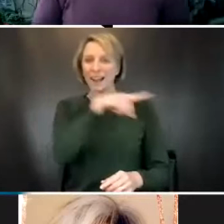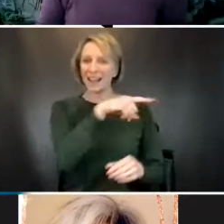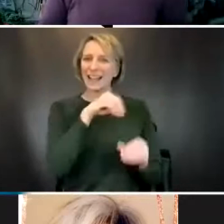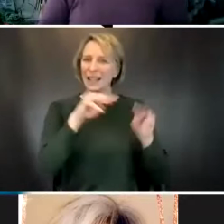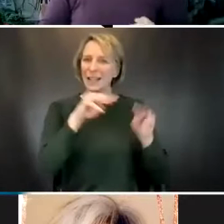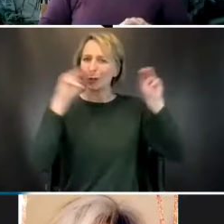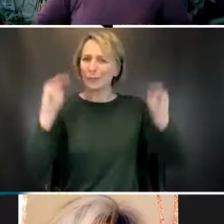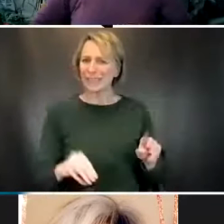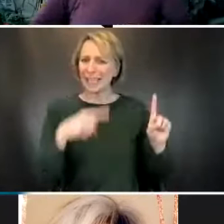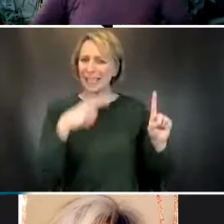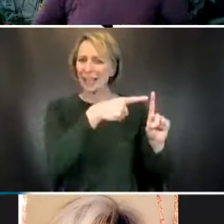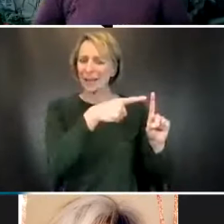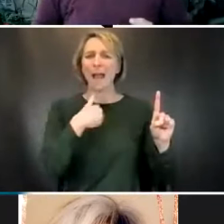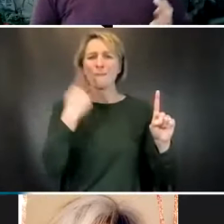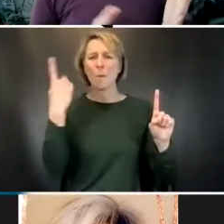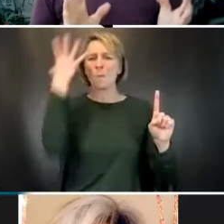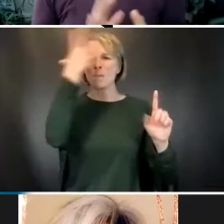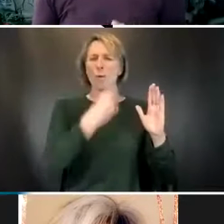name,